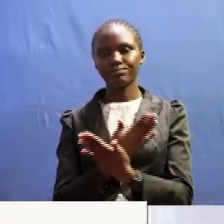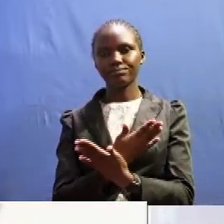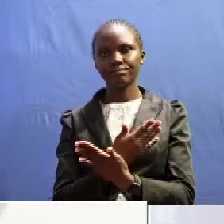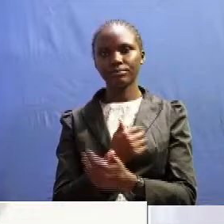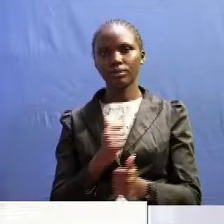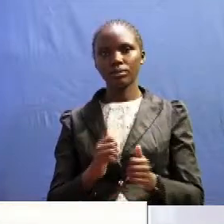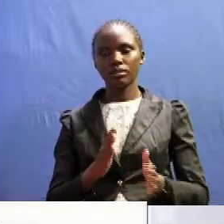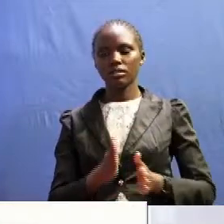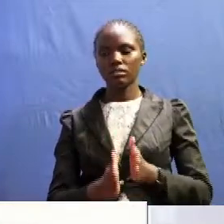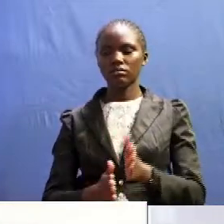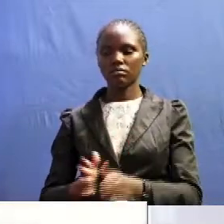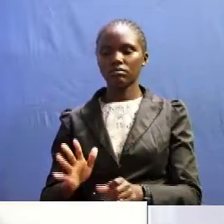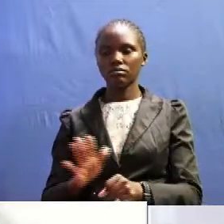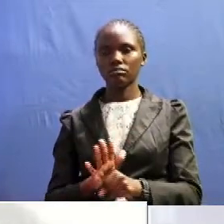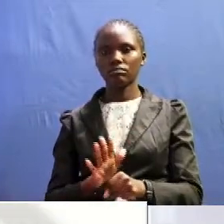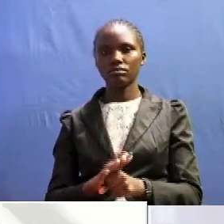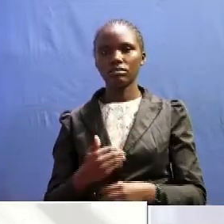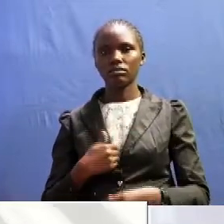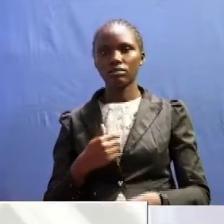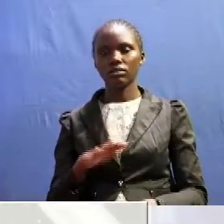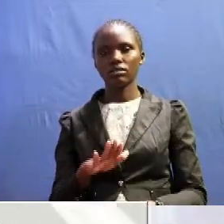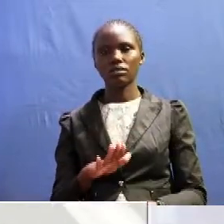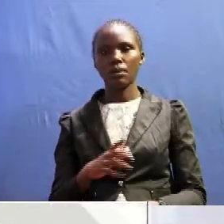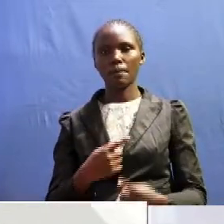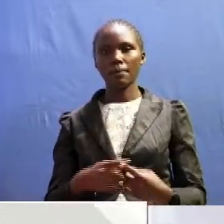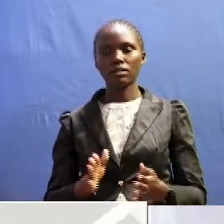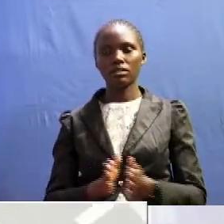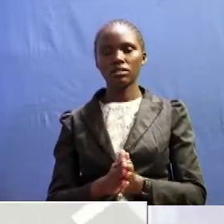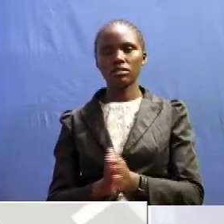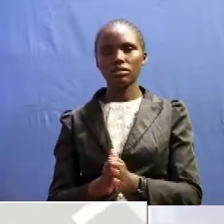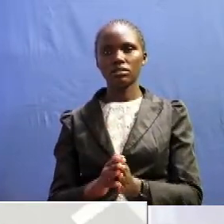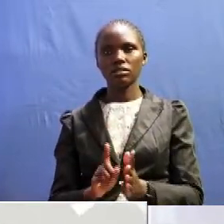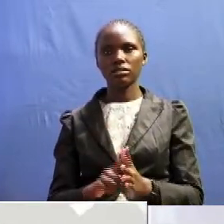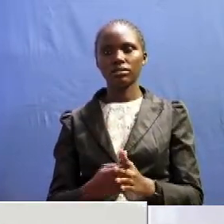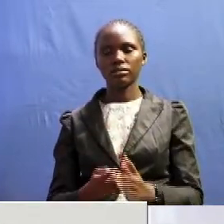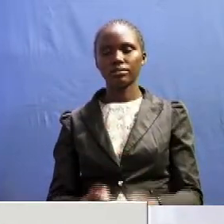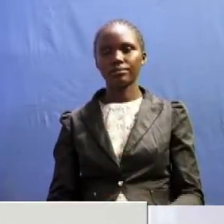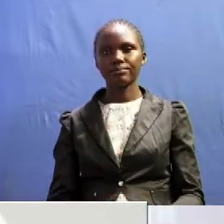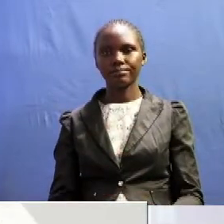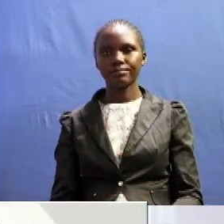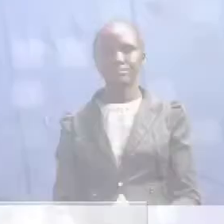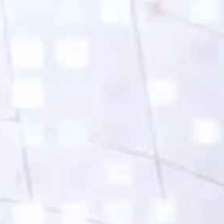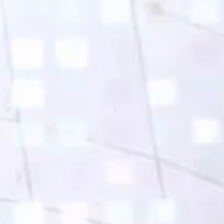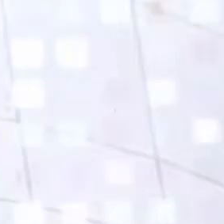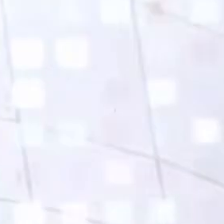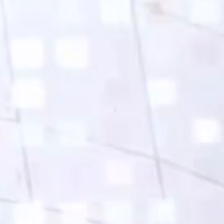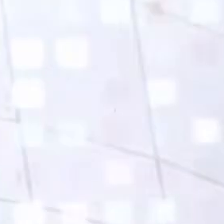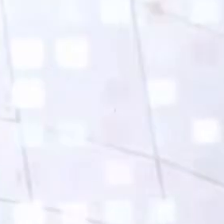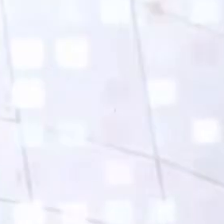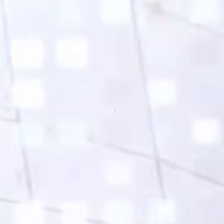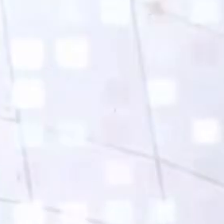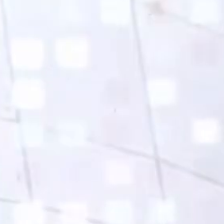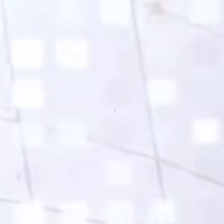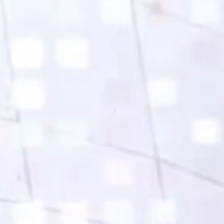for you tonight in as far as news is concerned. But first, let's take a look at the highlights.